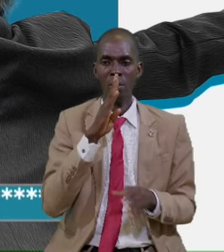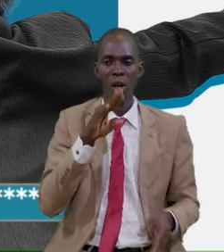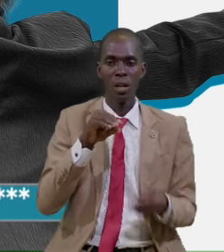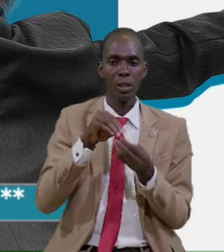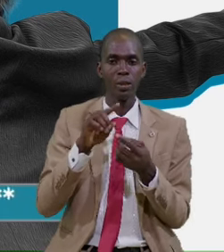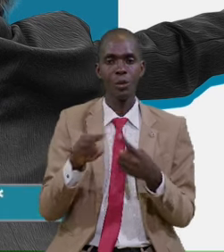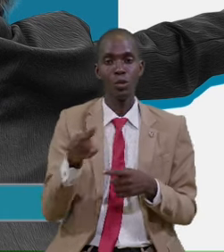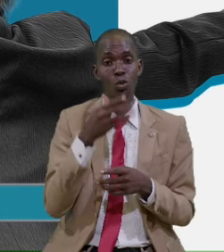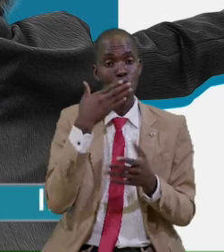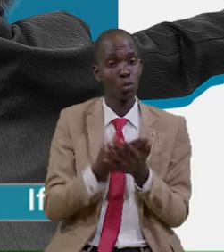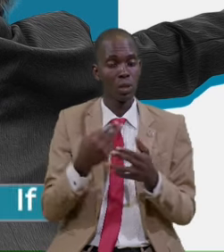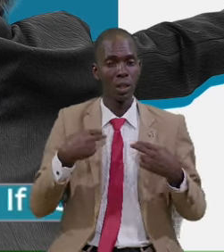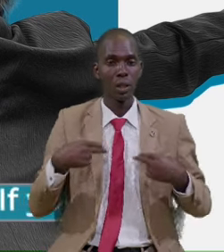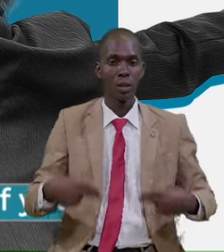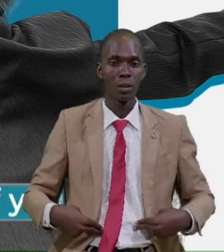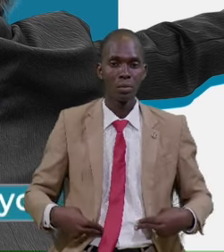health,